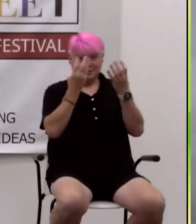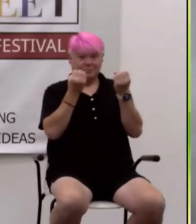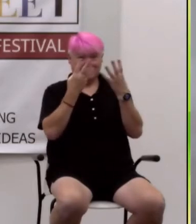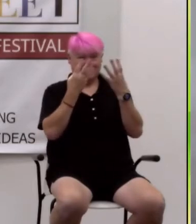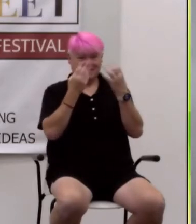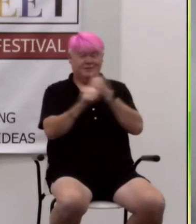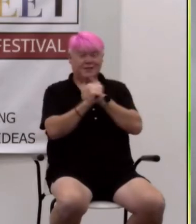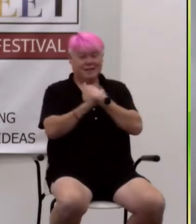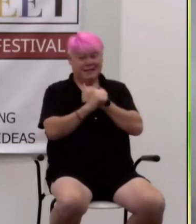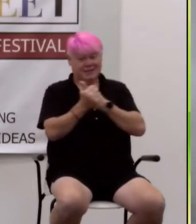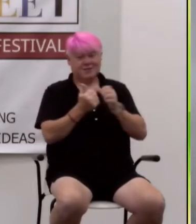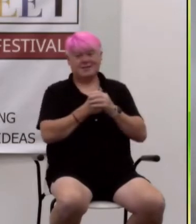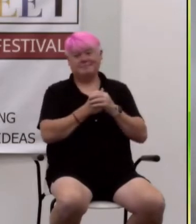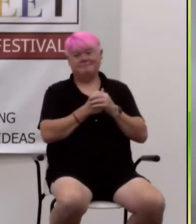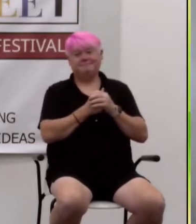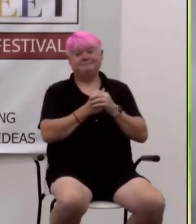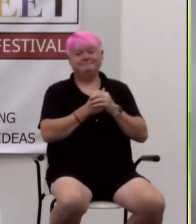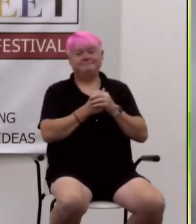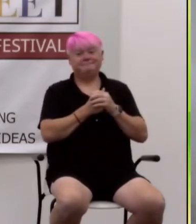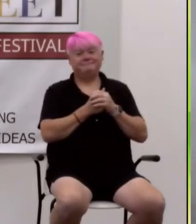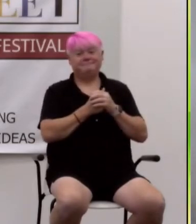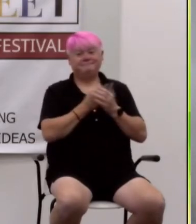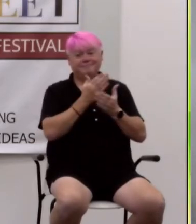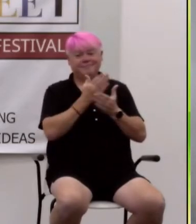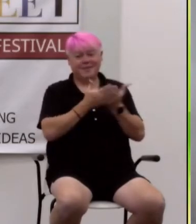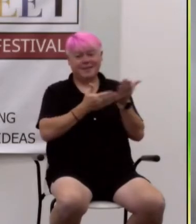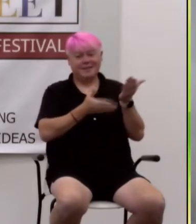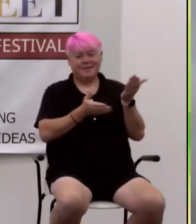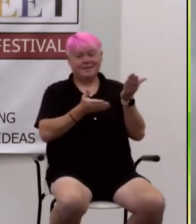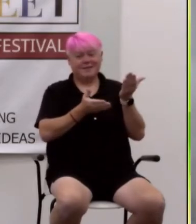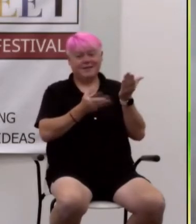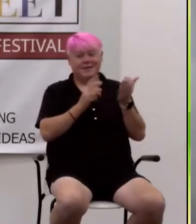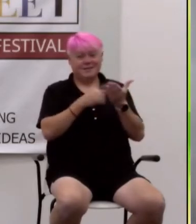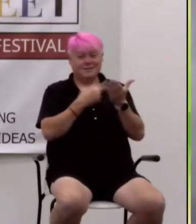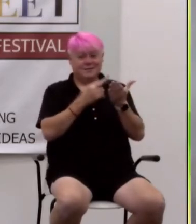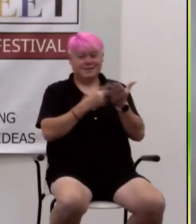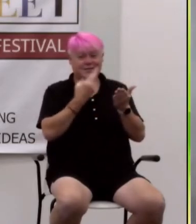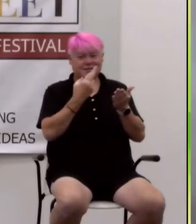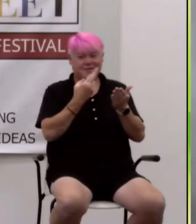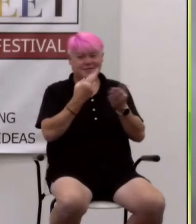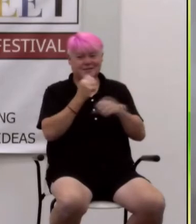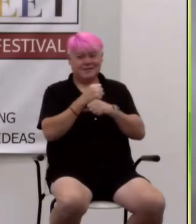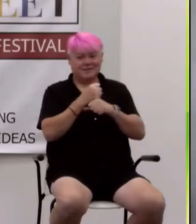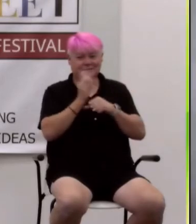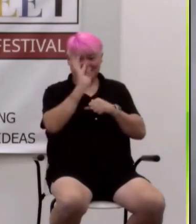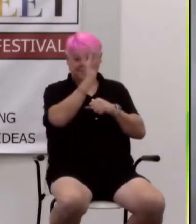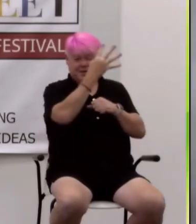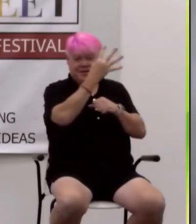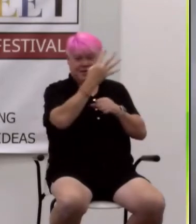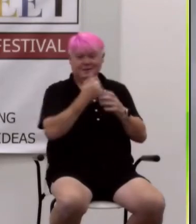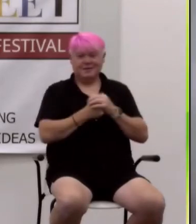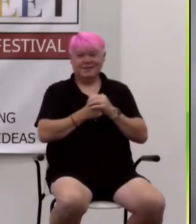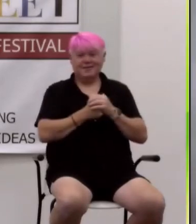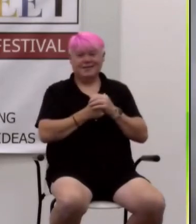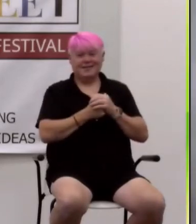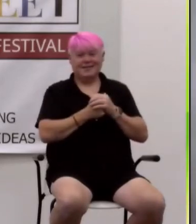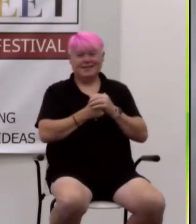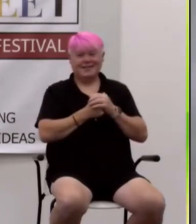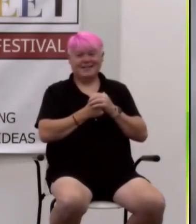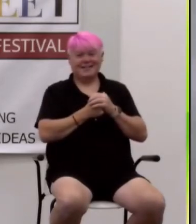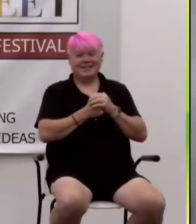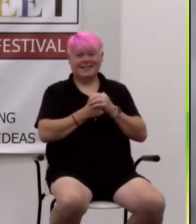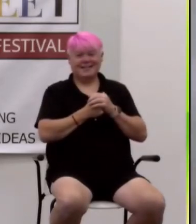So some of it is researched and some of it is made up. Oh, that's very enlightening. I love